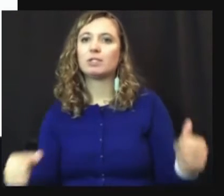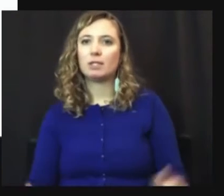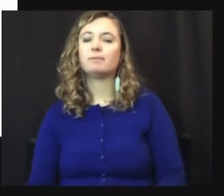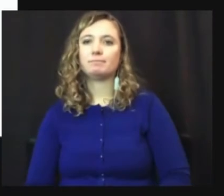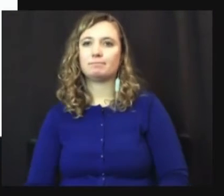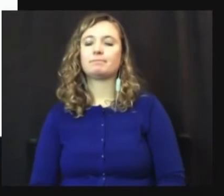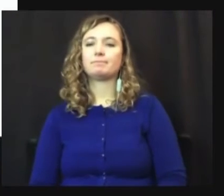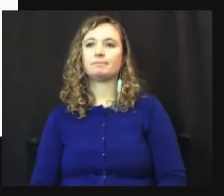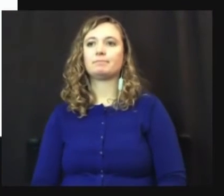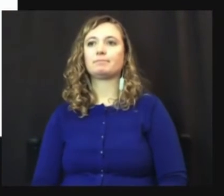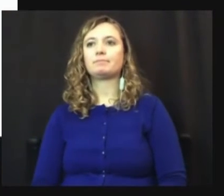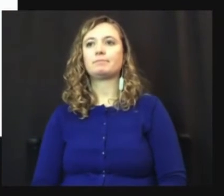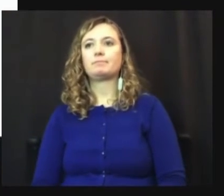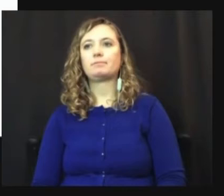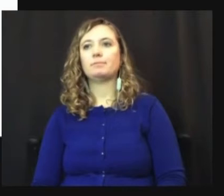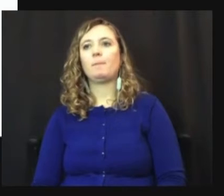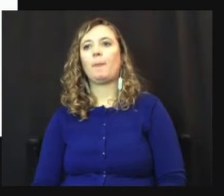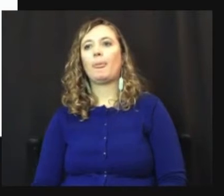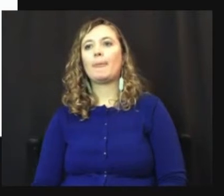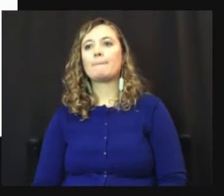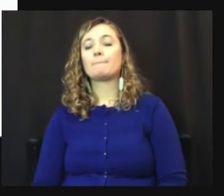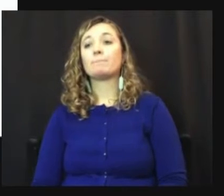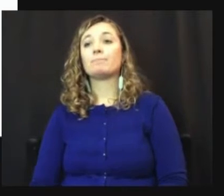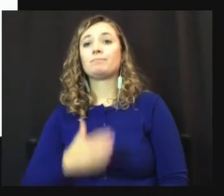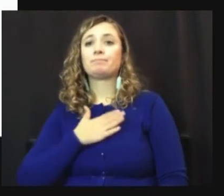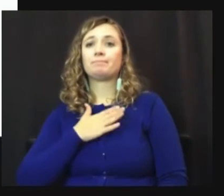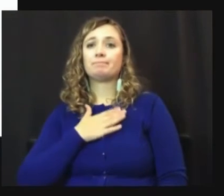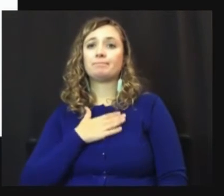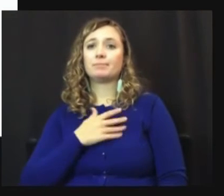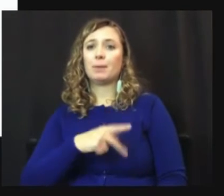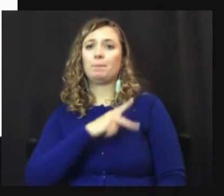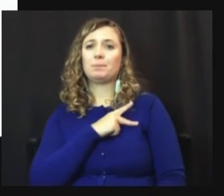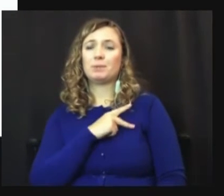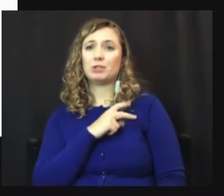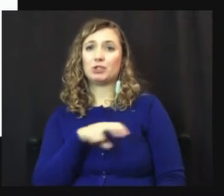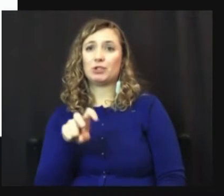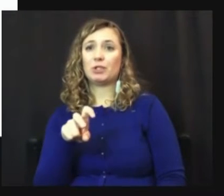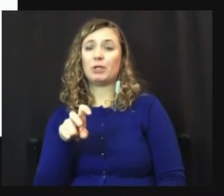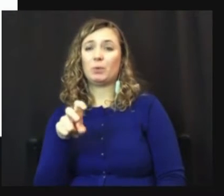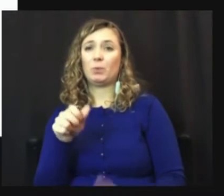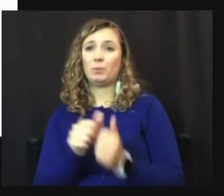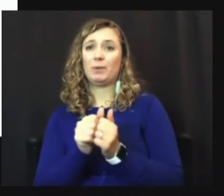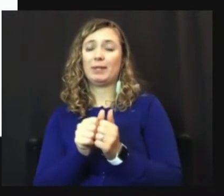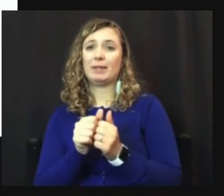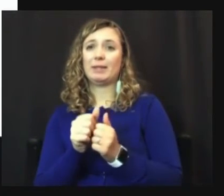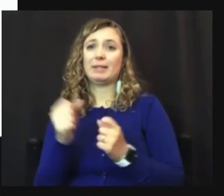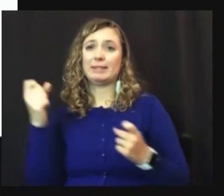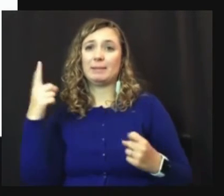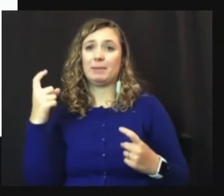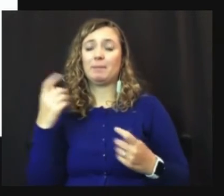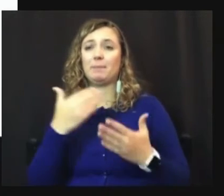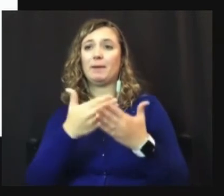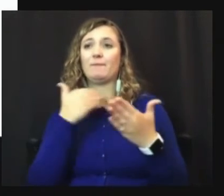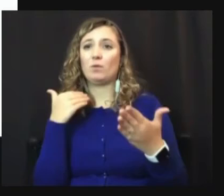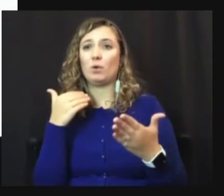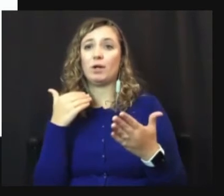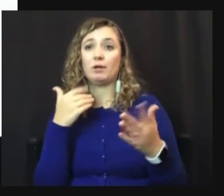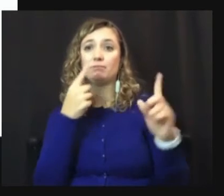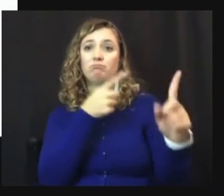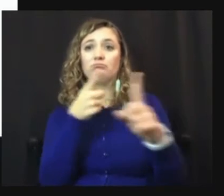I want to just talk a little bit about my own personal journey with stimming before we head into key takeaways in the Q&A.